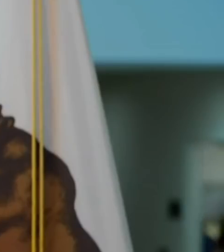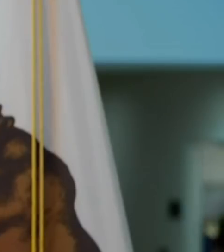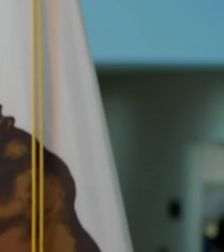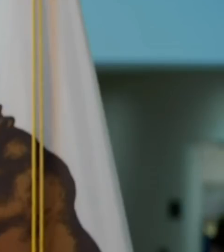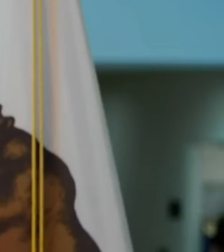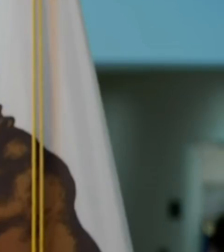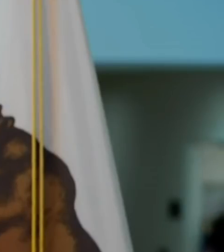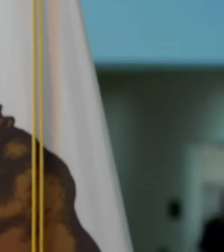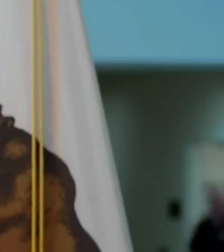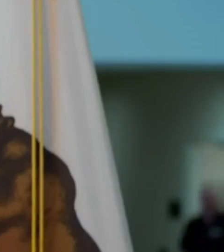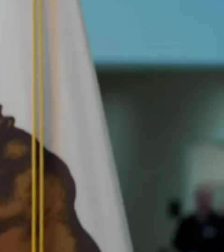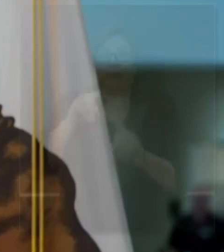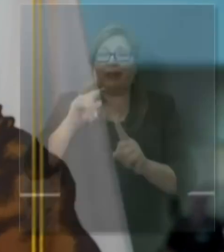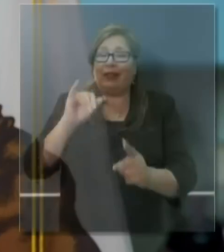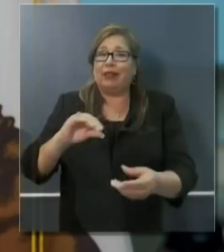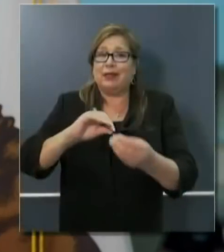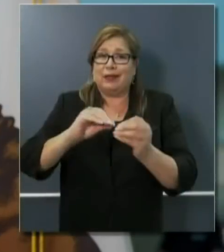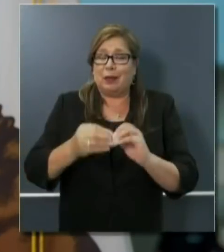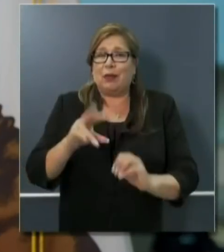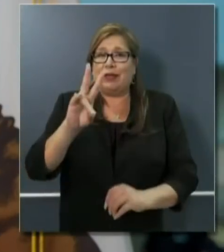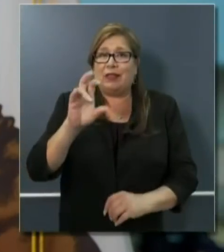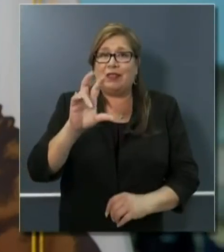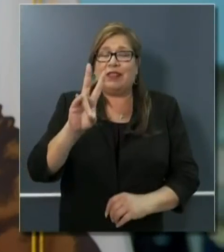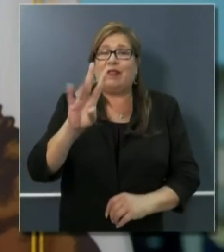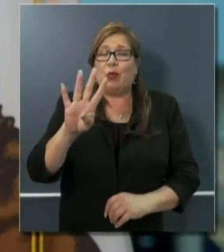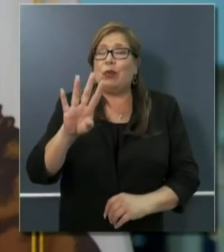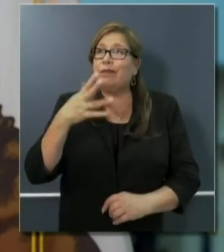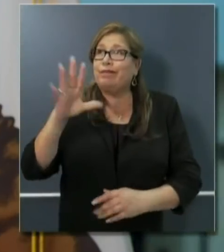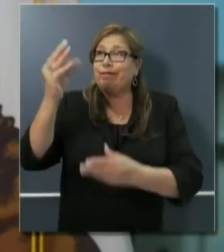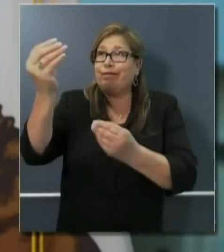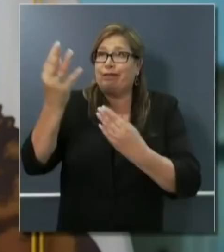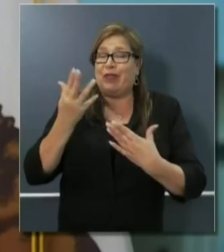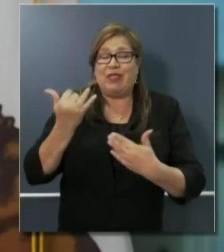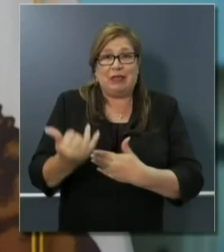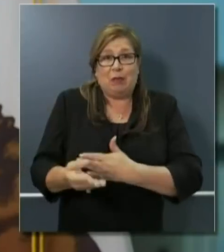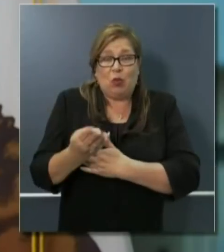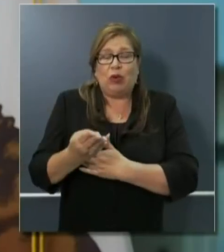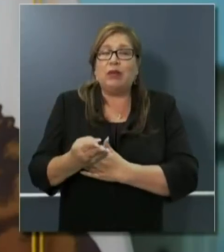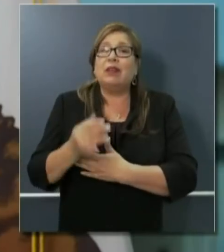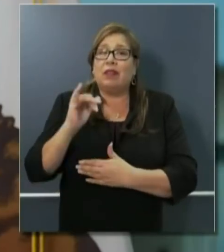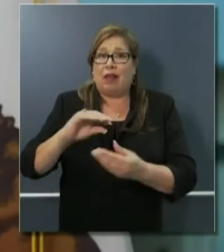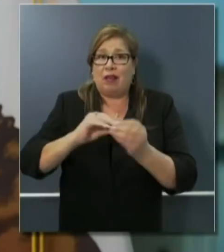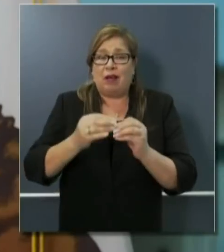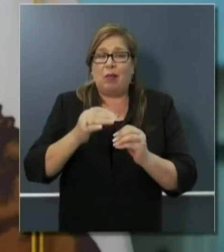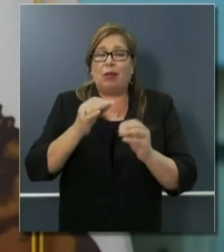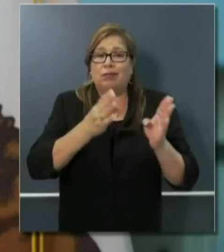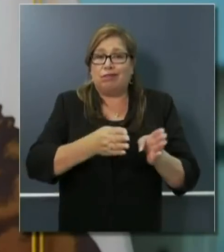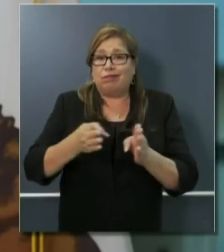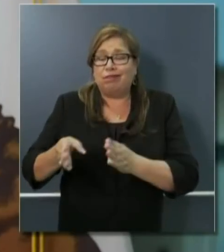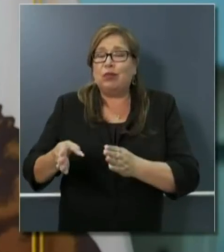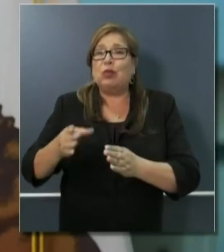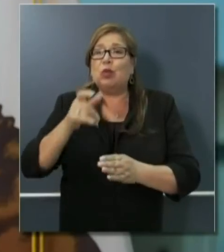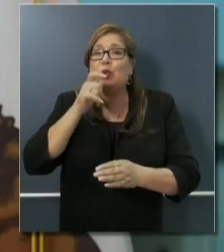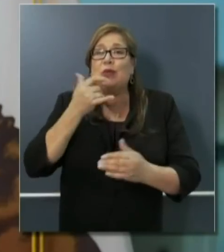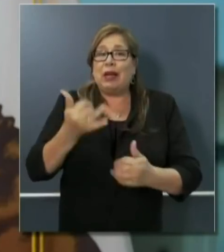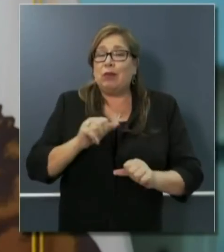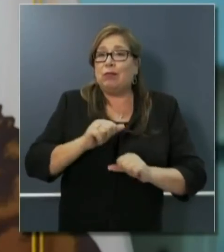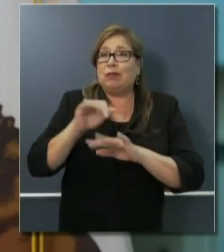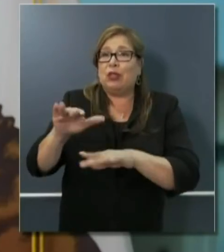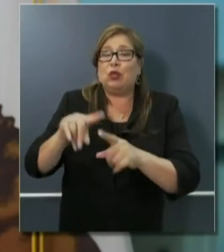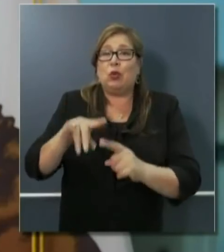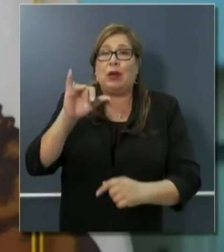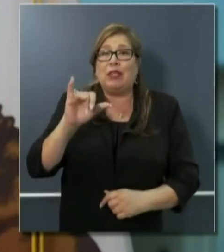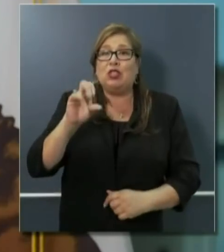$774. That's the number that I received early this morning, the number of individuals in the state of California that are in ICU beds.